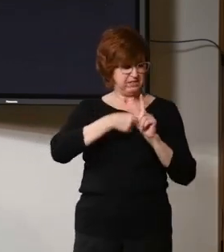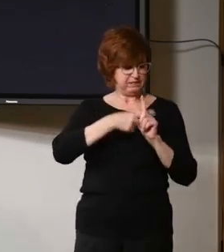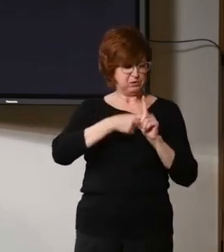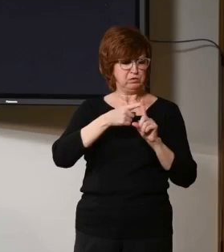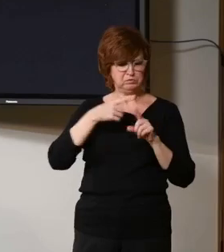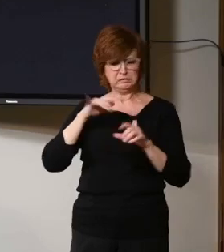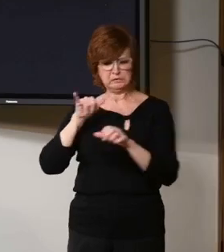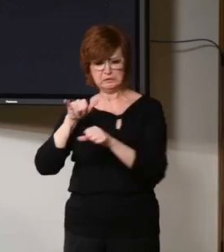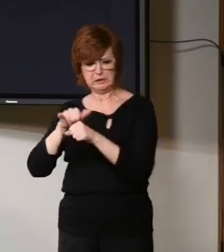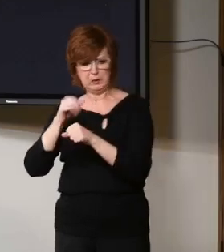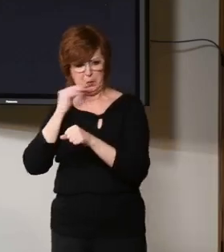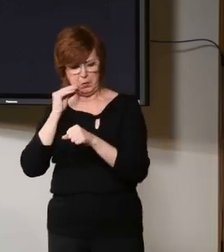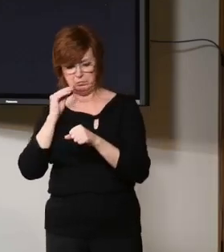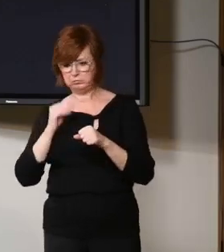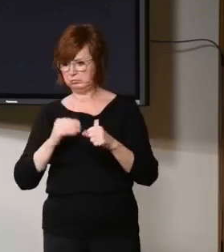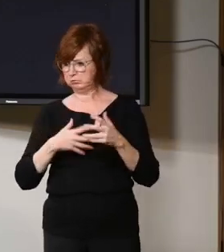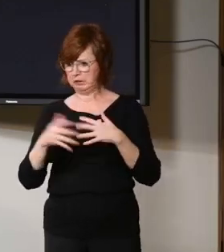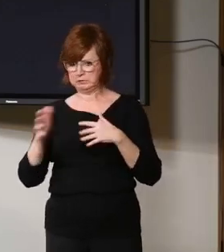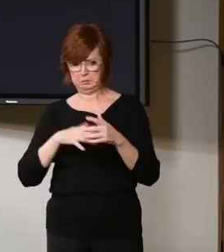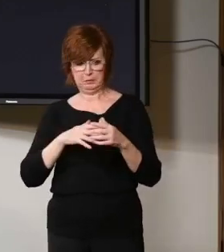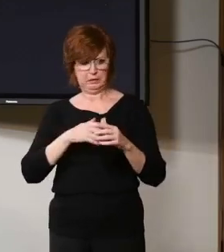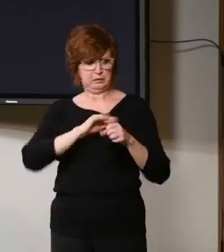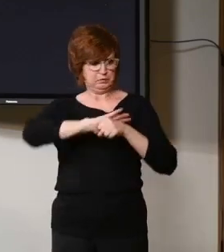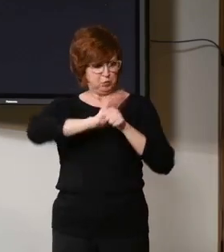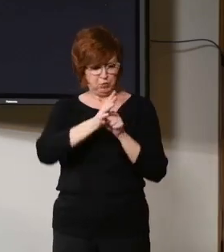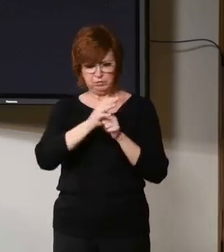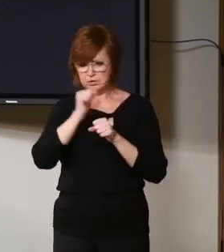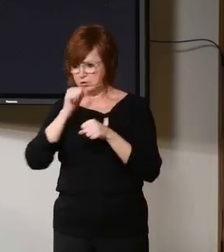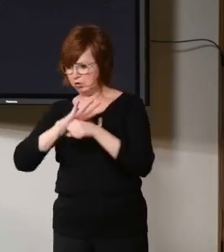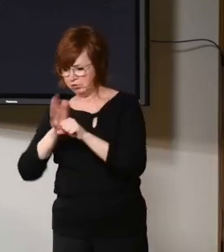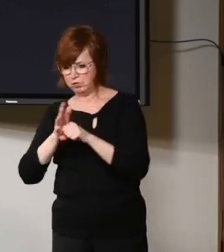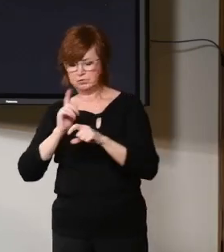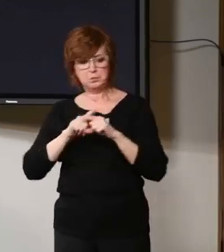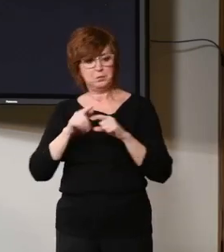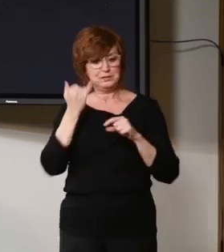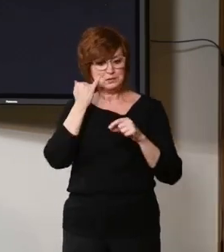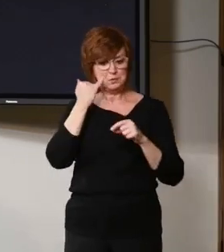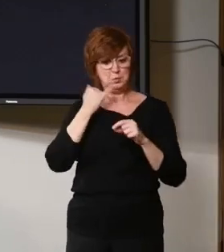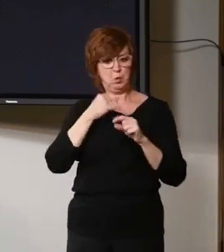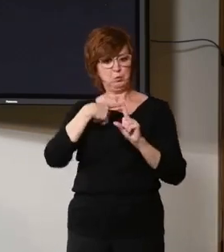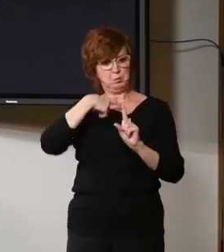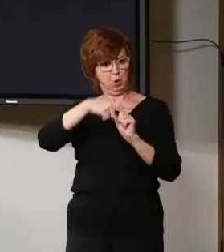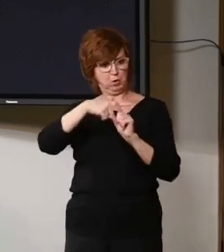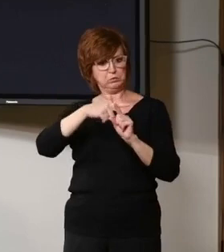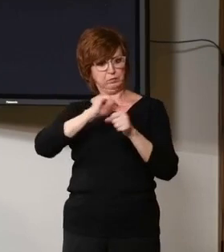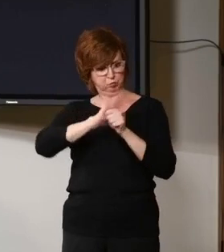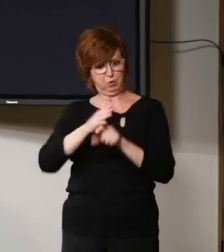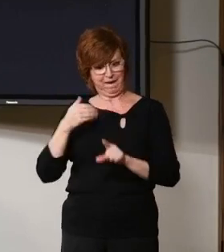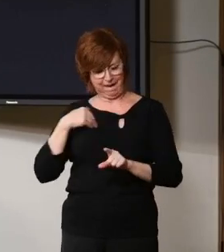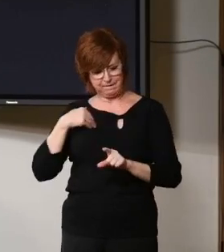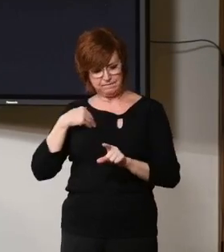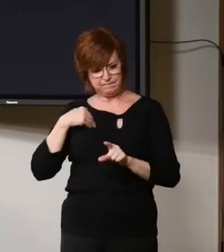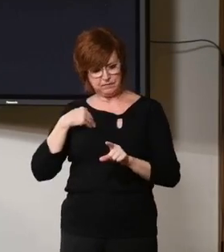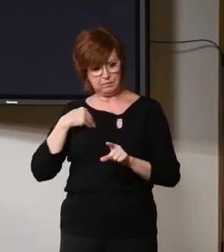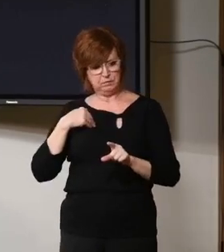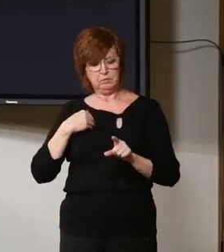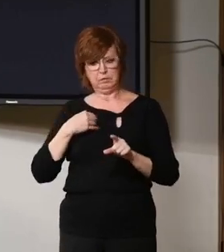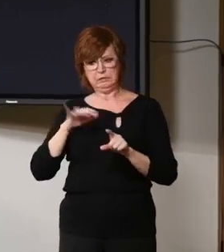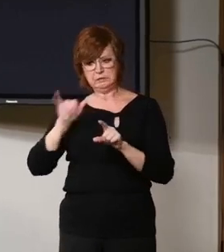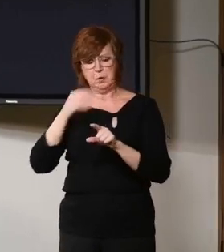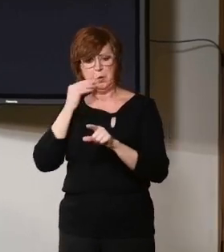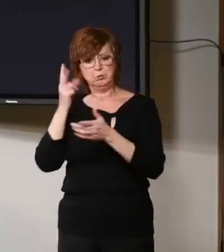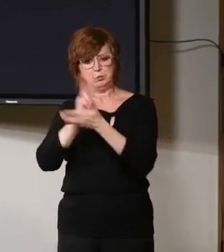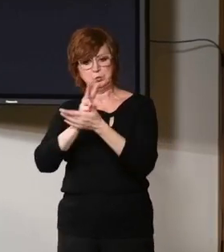If it's COVID-19, they need to wait. Usually it's 2 weeks before they can come to work. So that's for essential services. For others now,